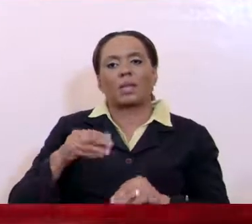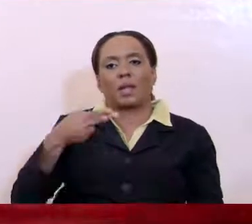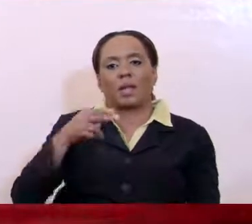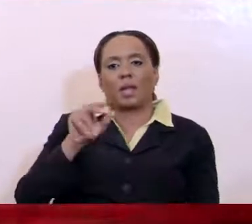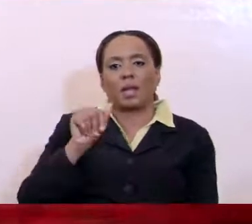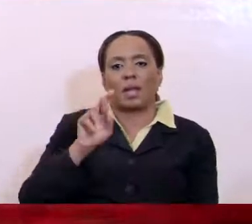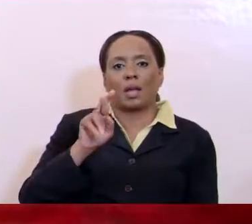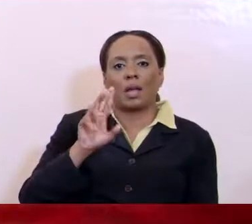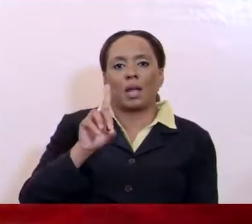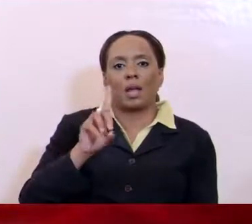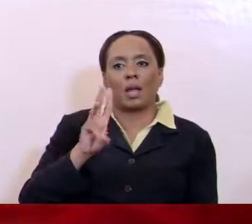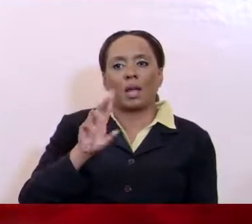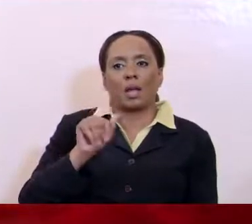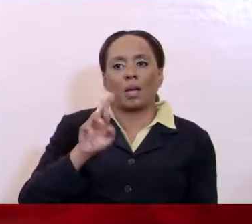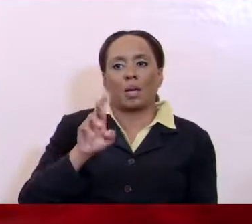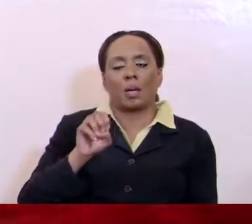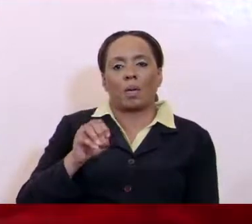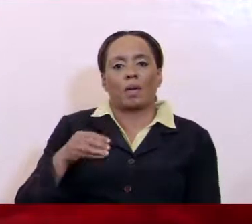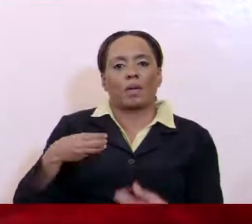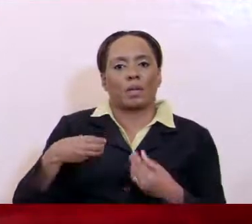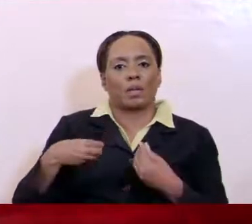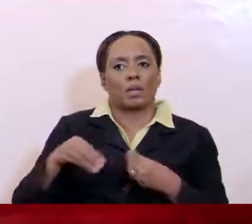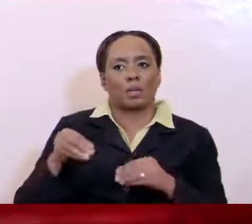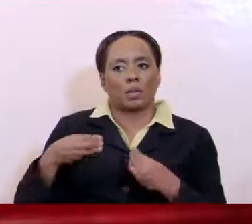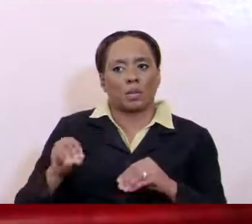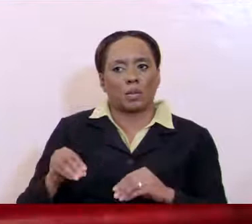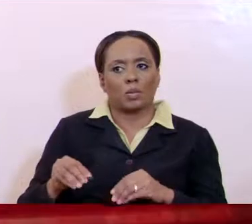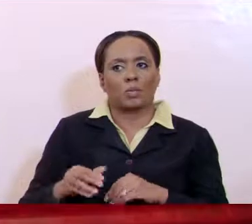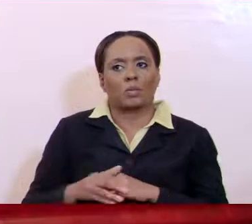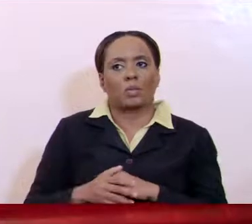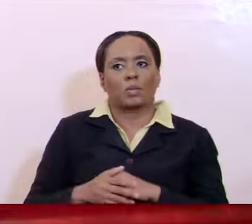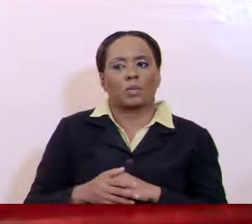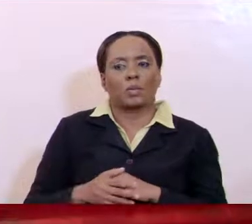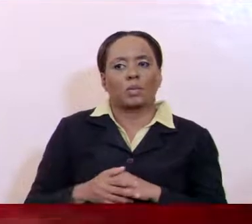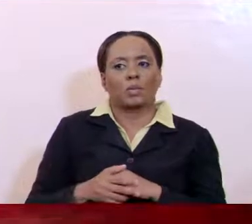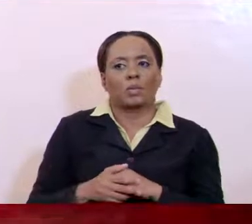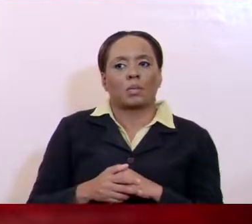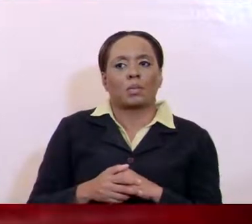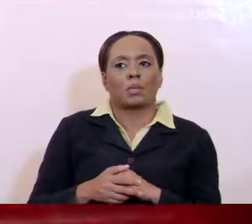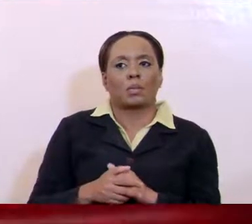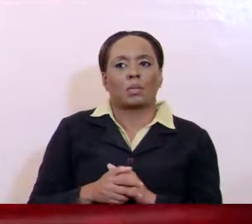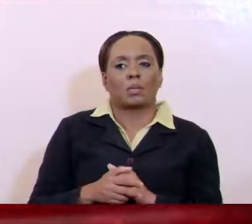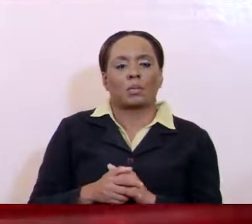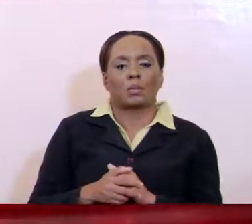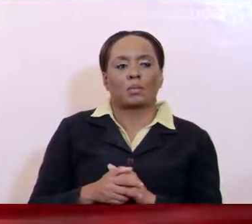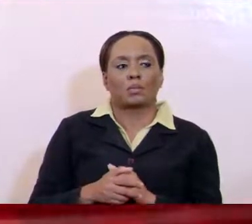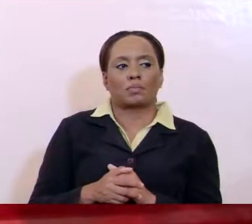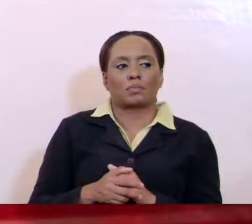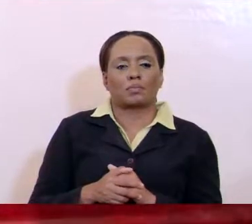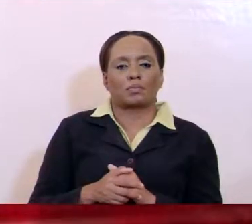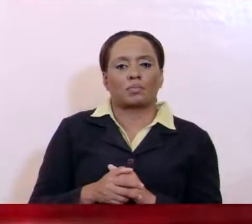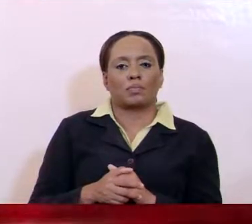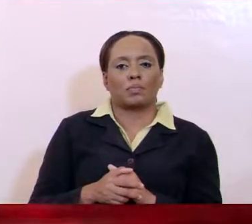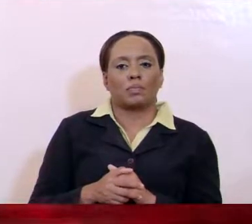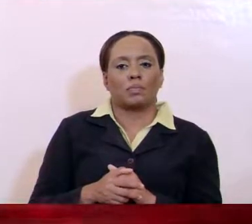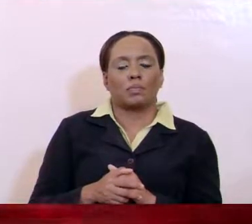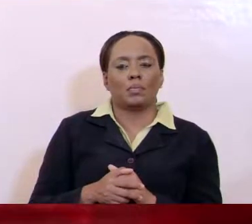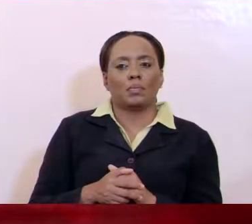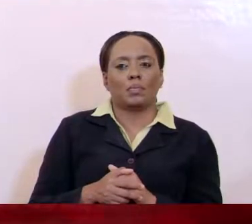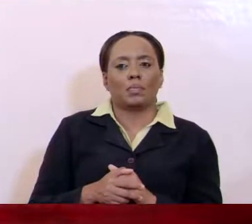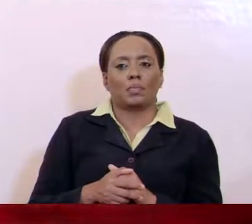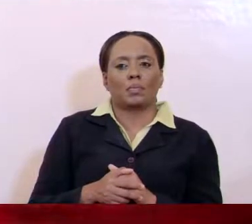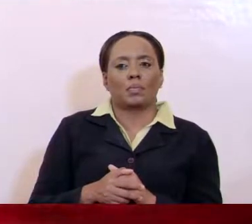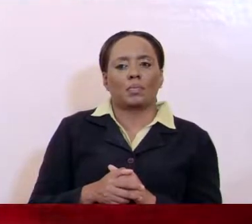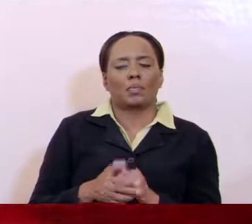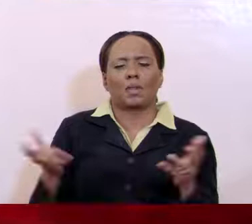entities, what time does staff, in other words, what time is the accepted close off for those stores to allow the